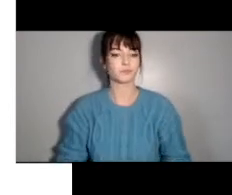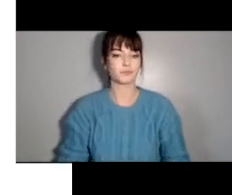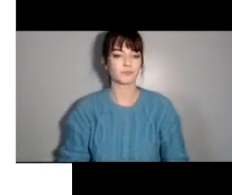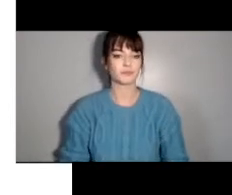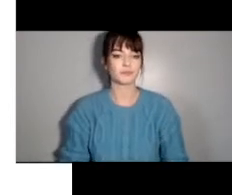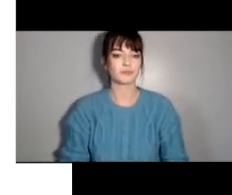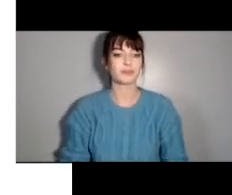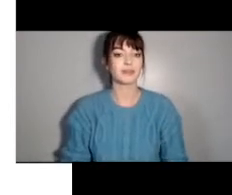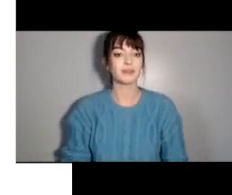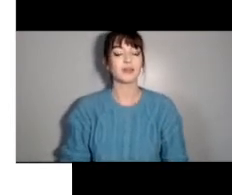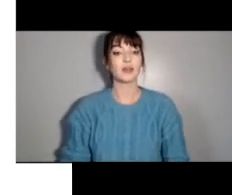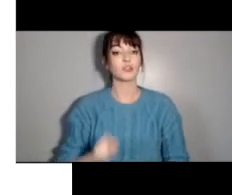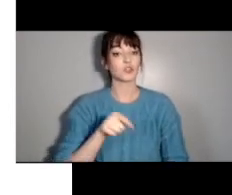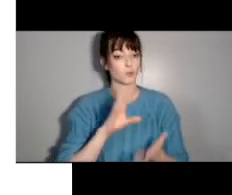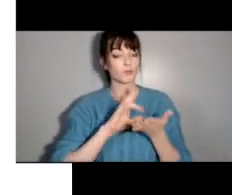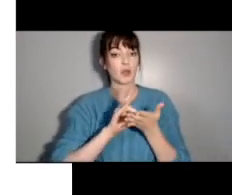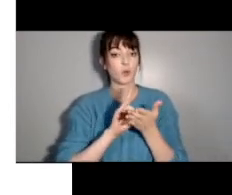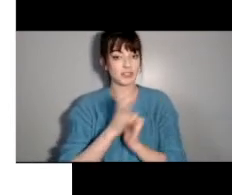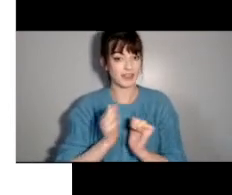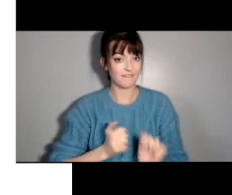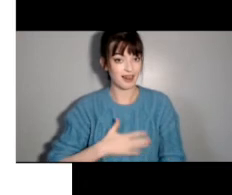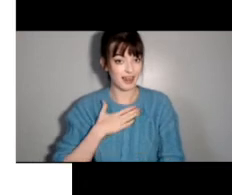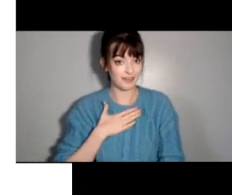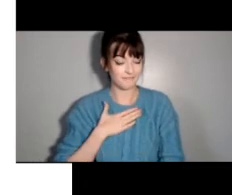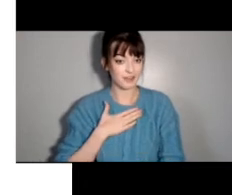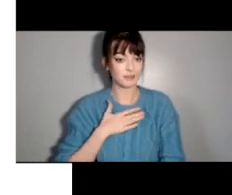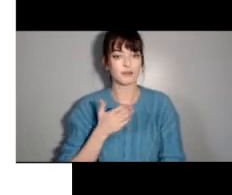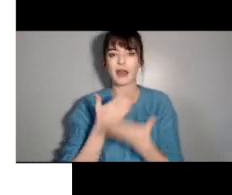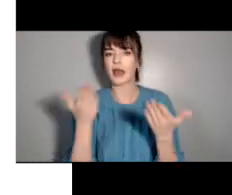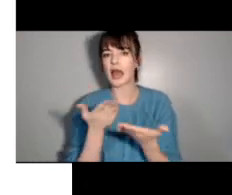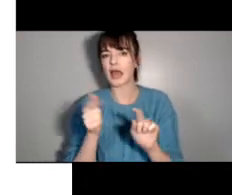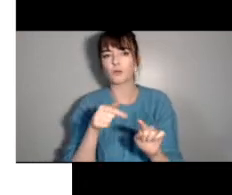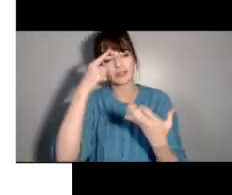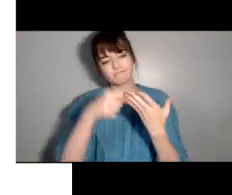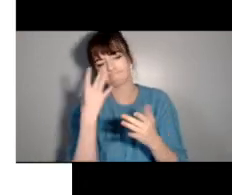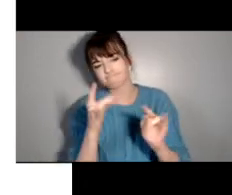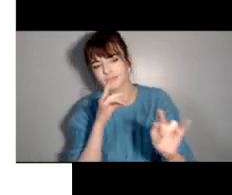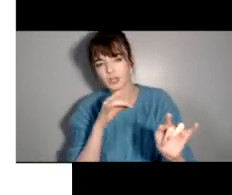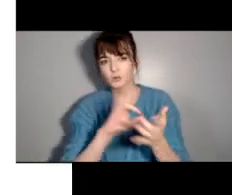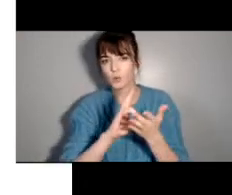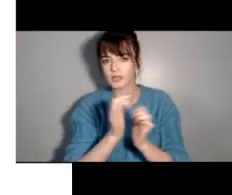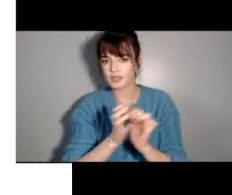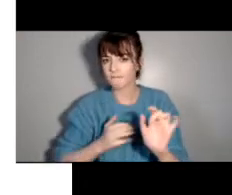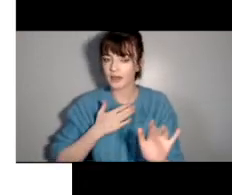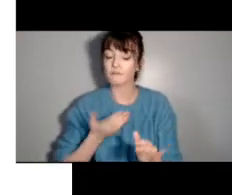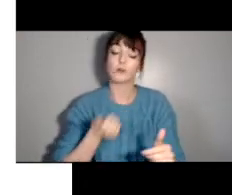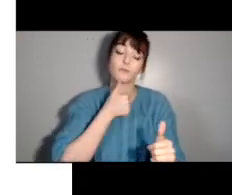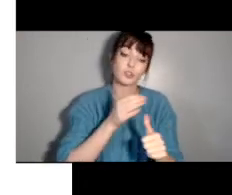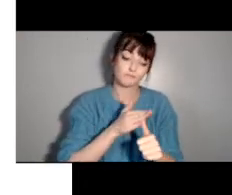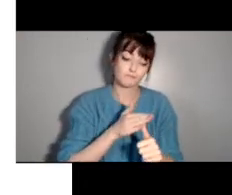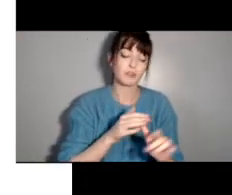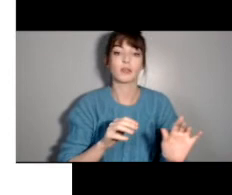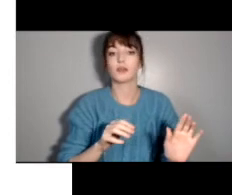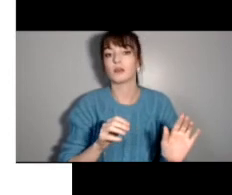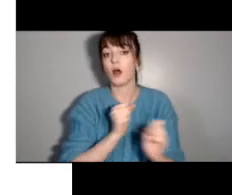So looking then at quality of life, our measurement of quality of life. So firstly, again, not all of our